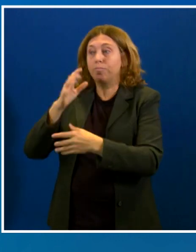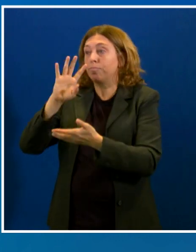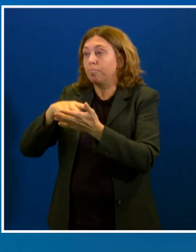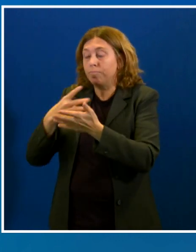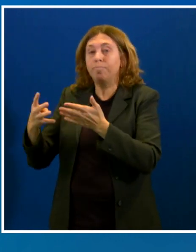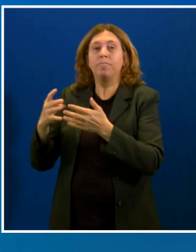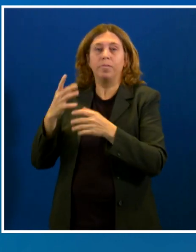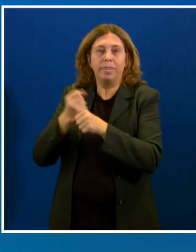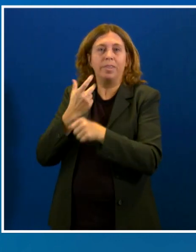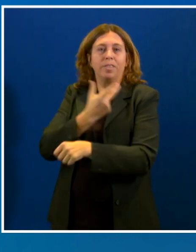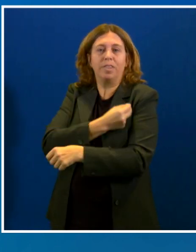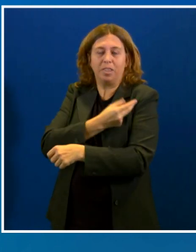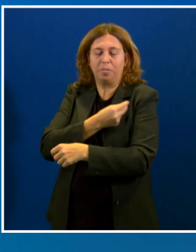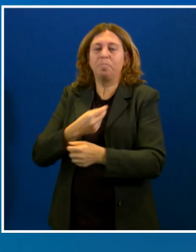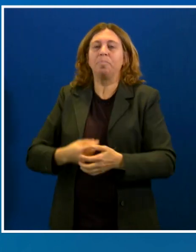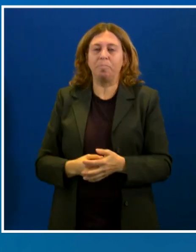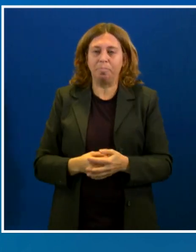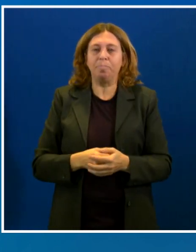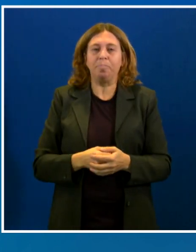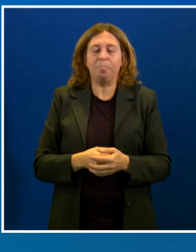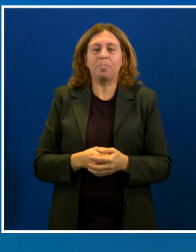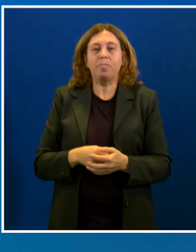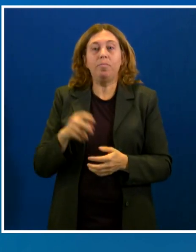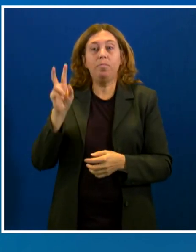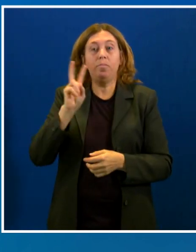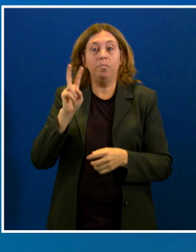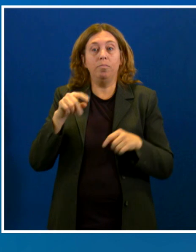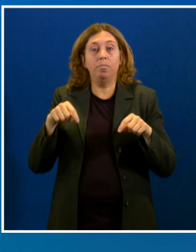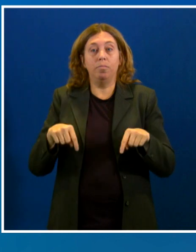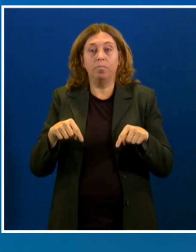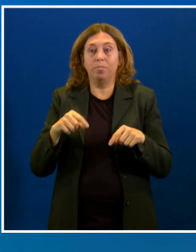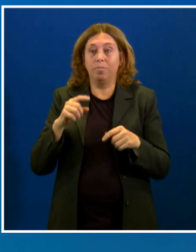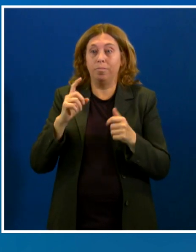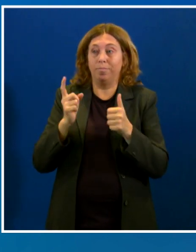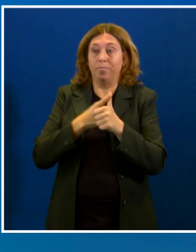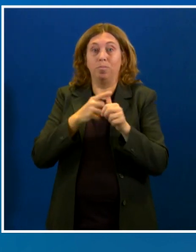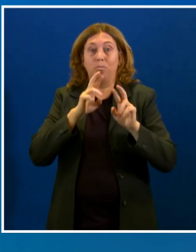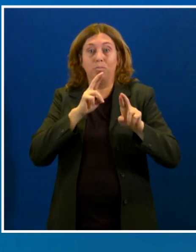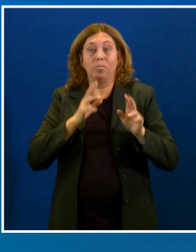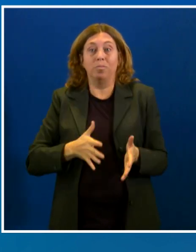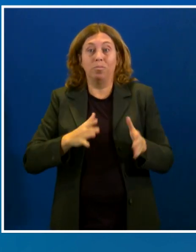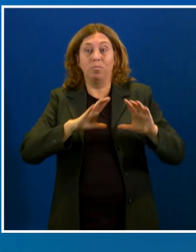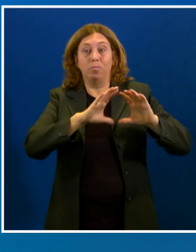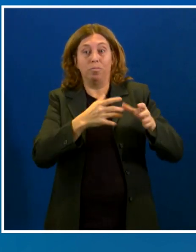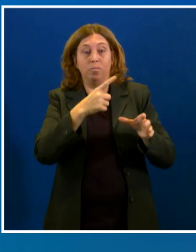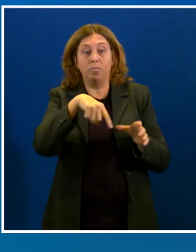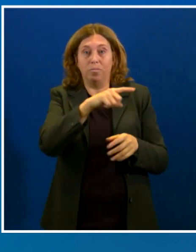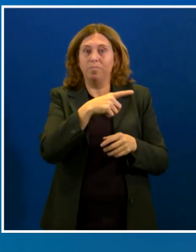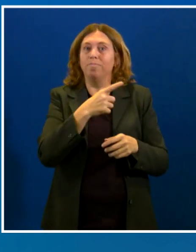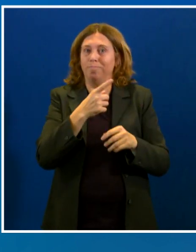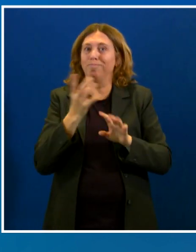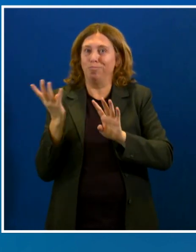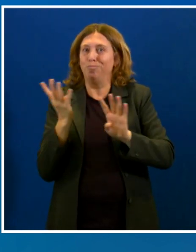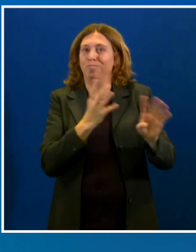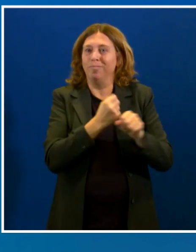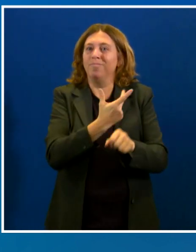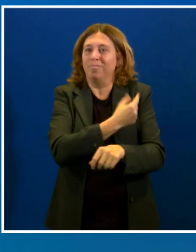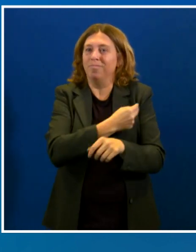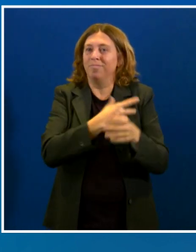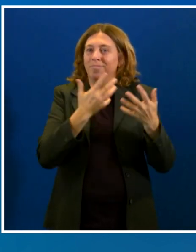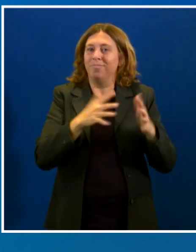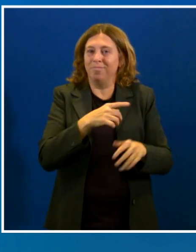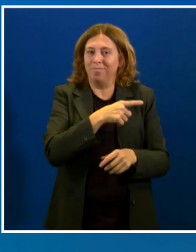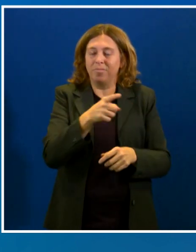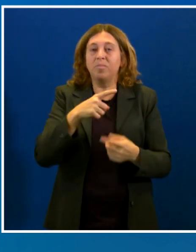that Vancouver's own first responders are getting vaccinated as well. Nearly 70% of our Vancouver